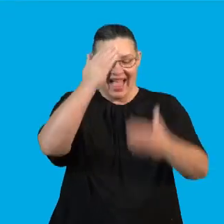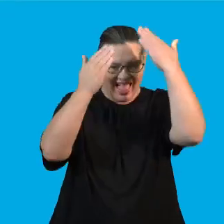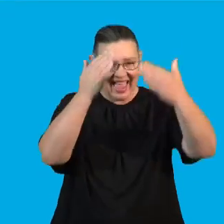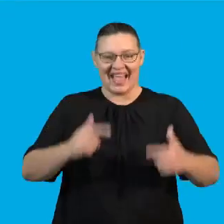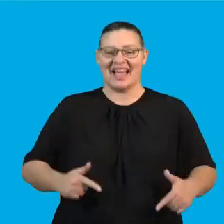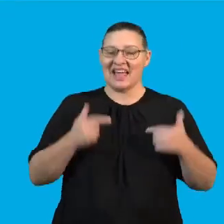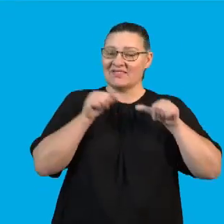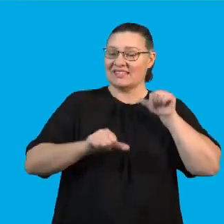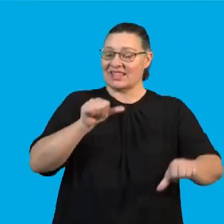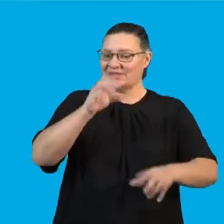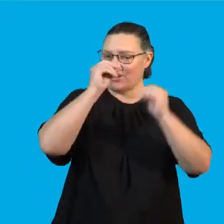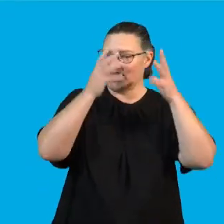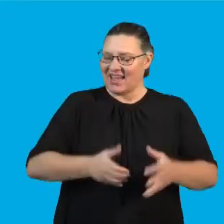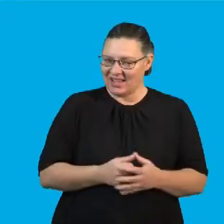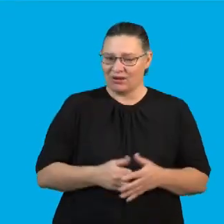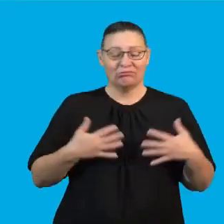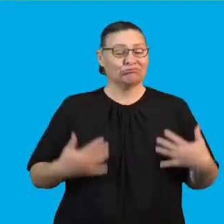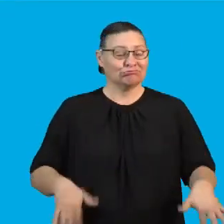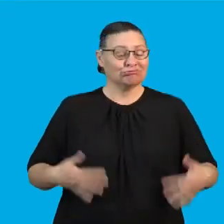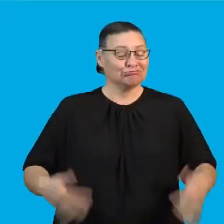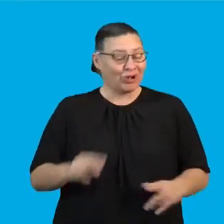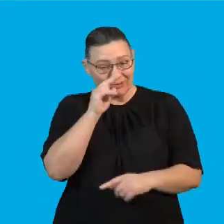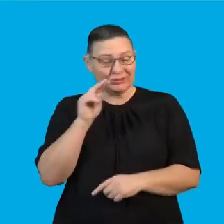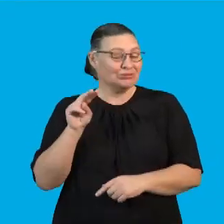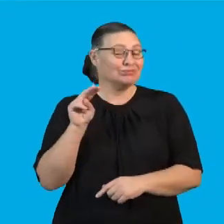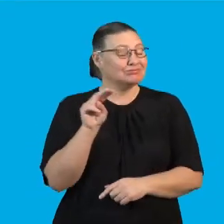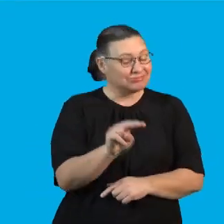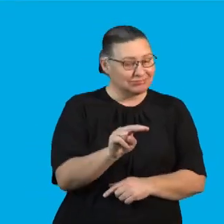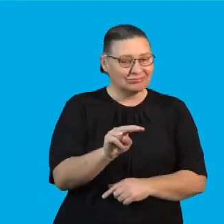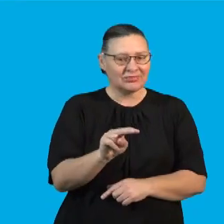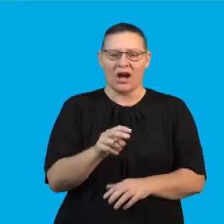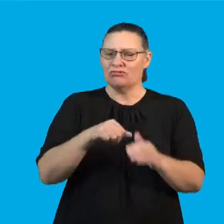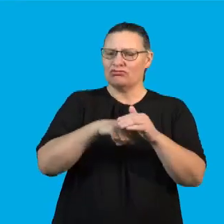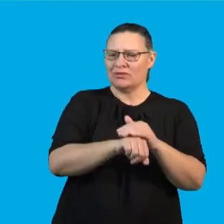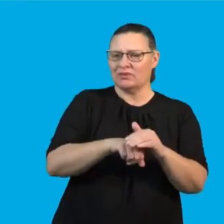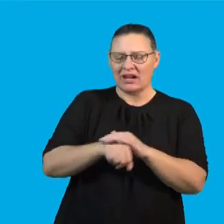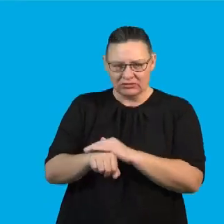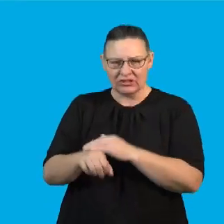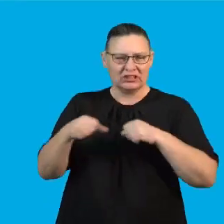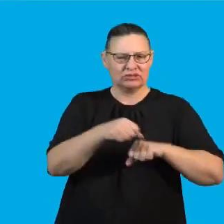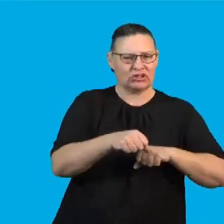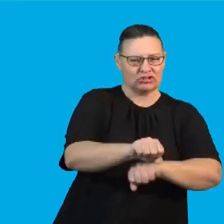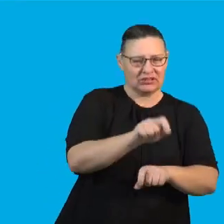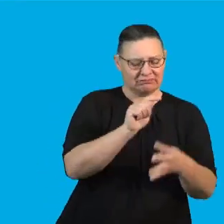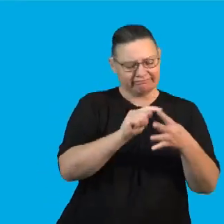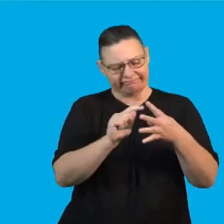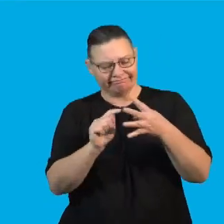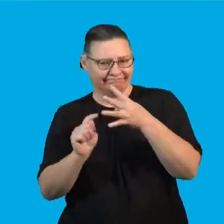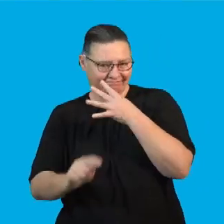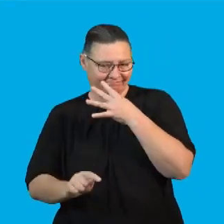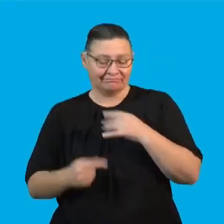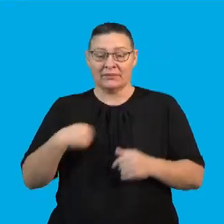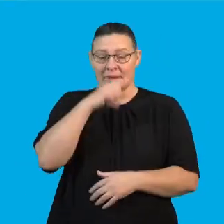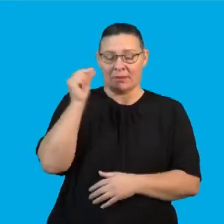Good day, life science learners. What a beautiful day to be looking at reproductive strategies. My name is